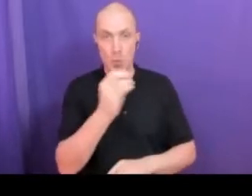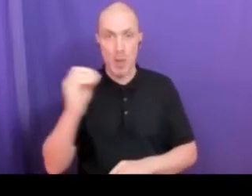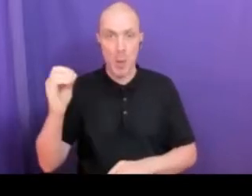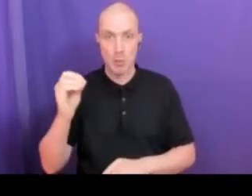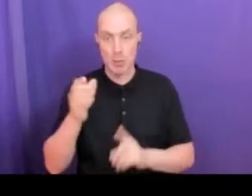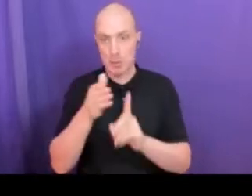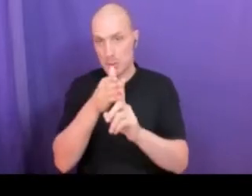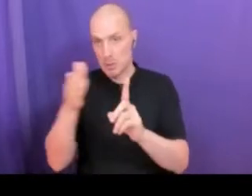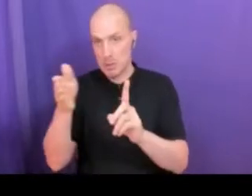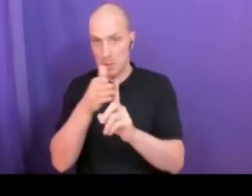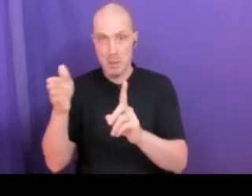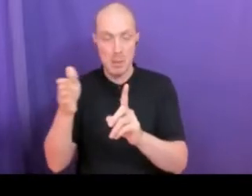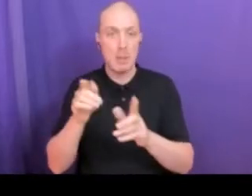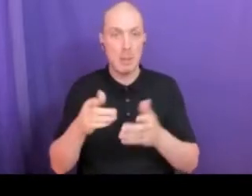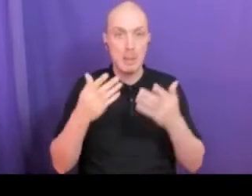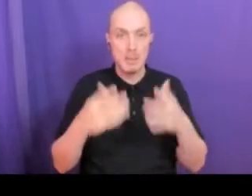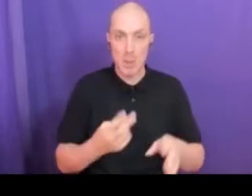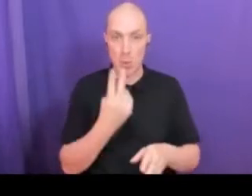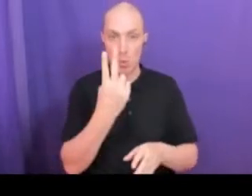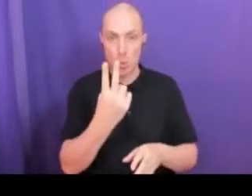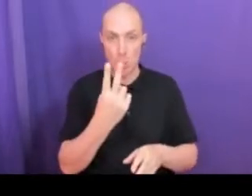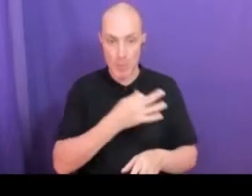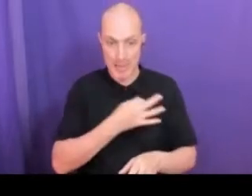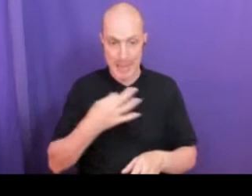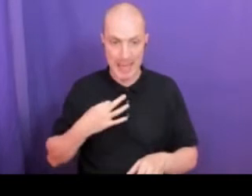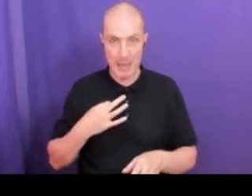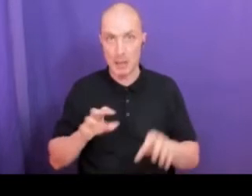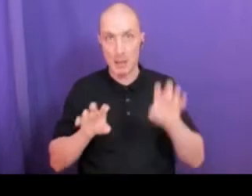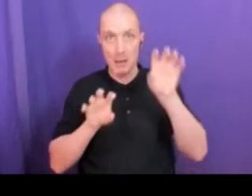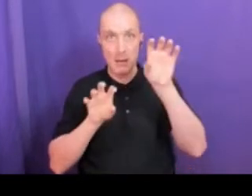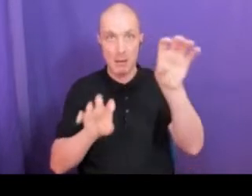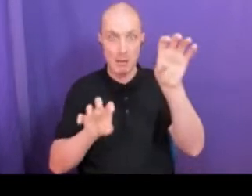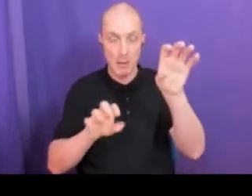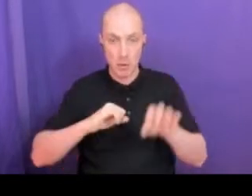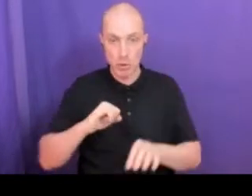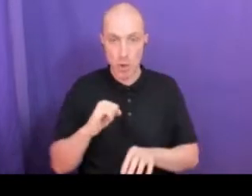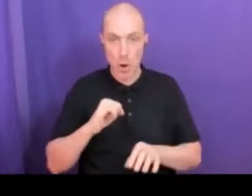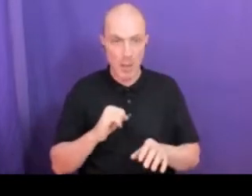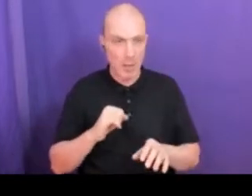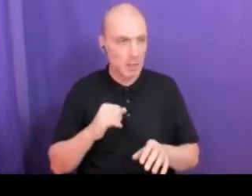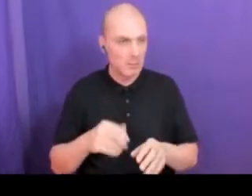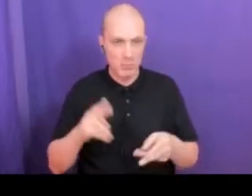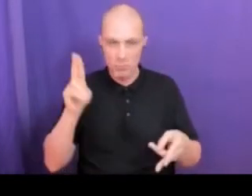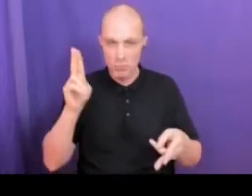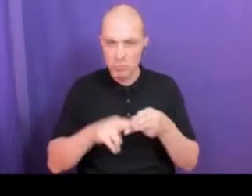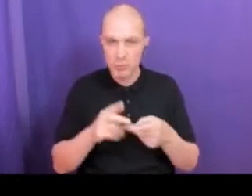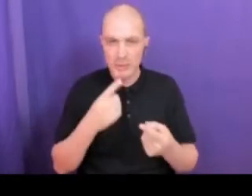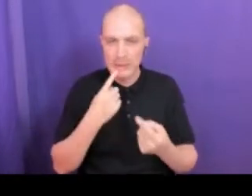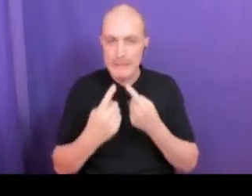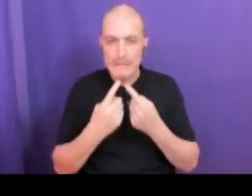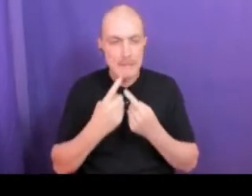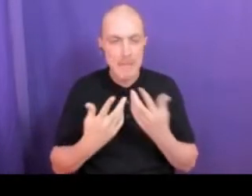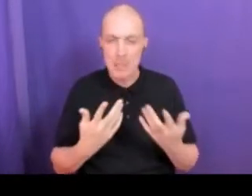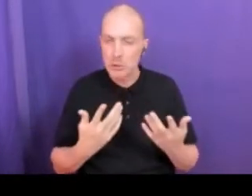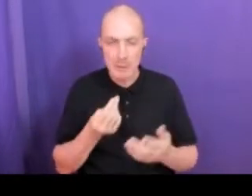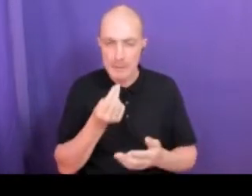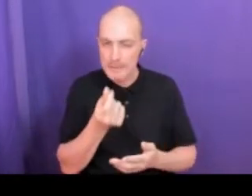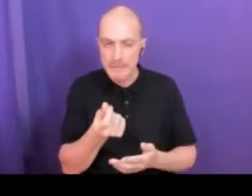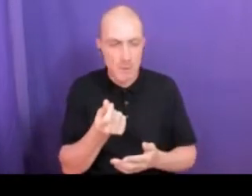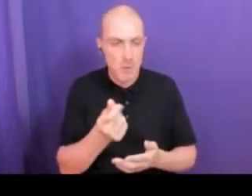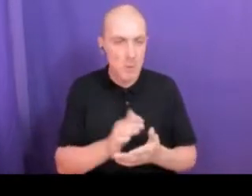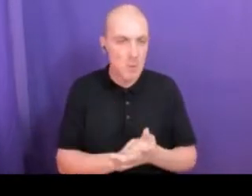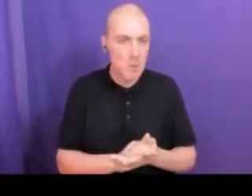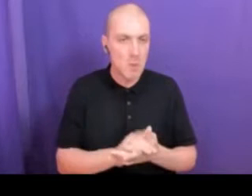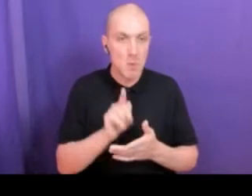were included, so that didn't really give us a lot of information about how services operate in Scotland. Slightly later, we had a survey